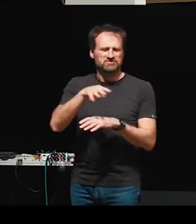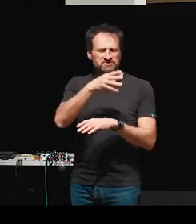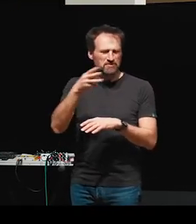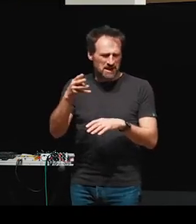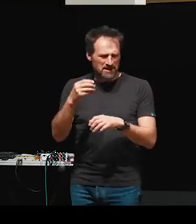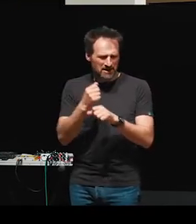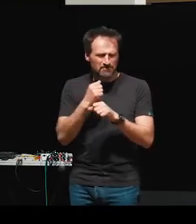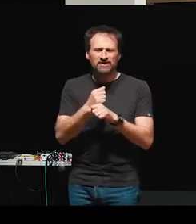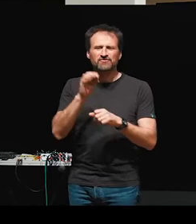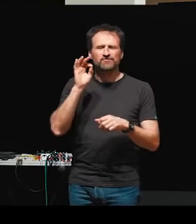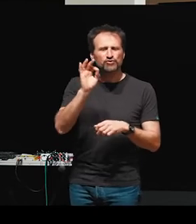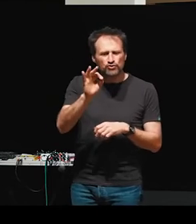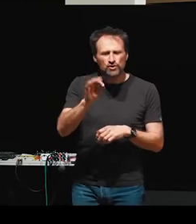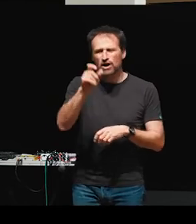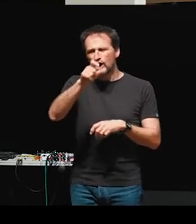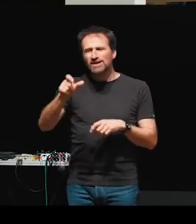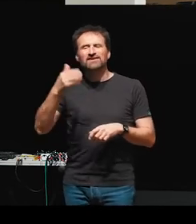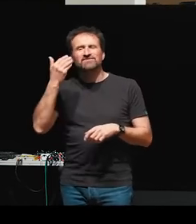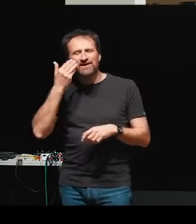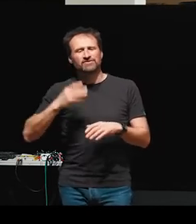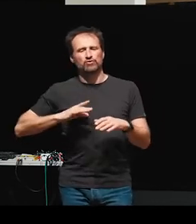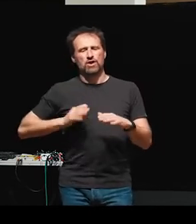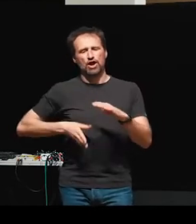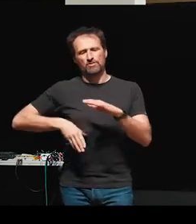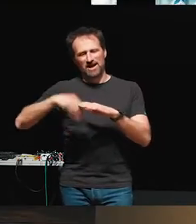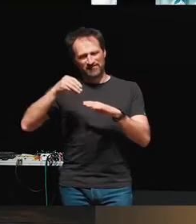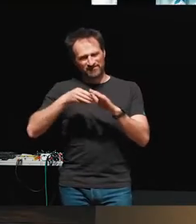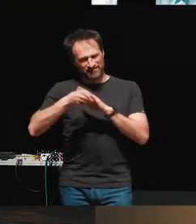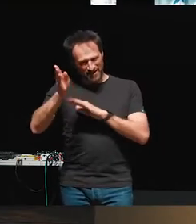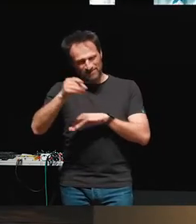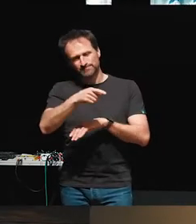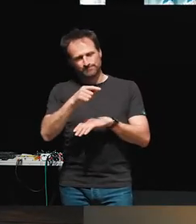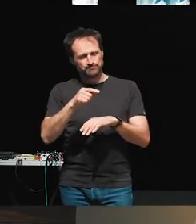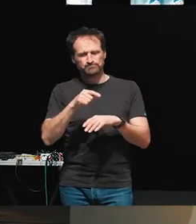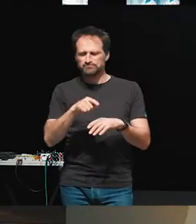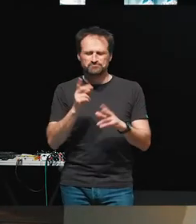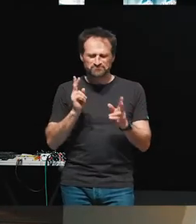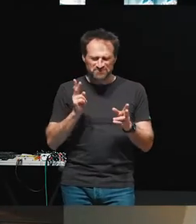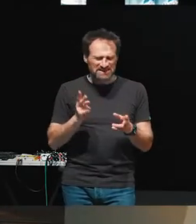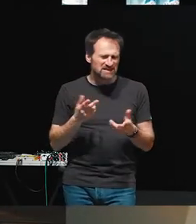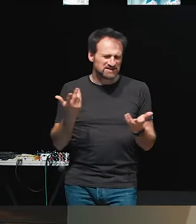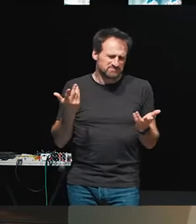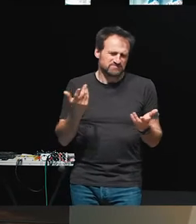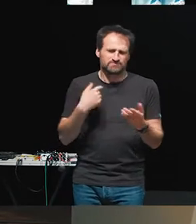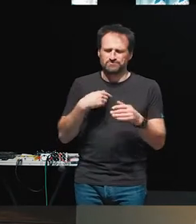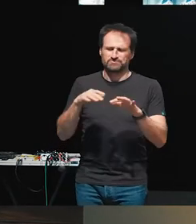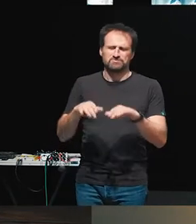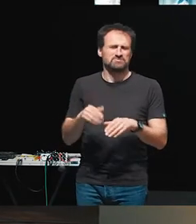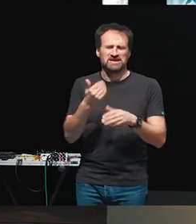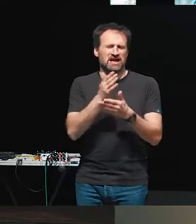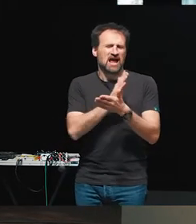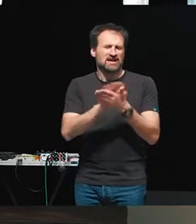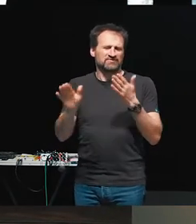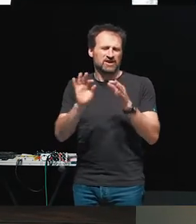were starting their vacations. So it was basically coming down to writing this simple